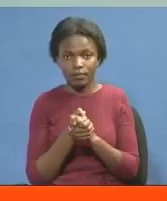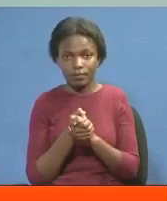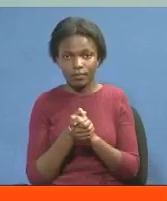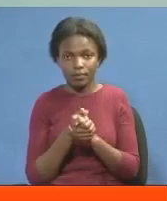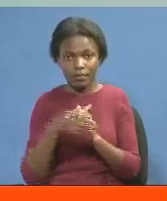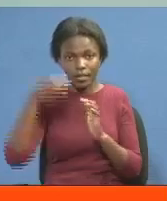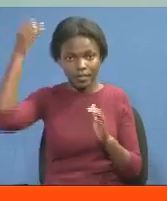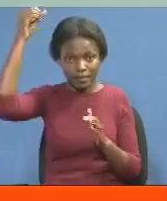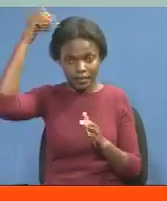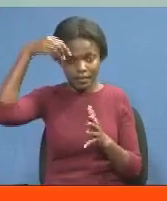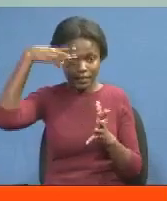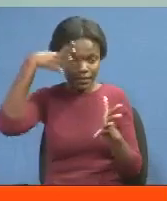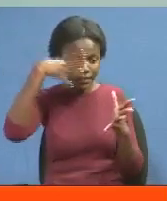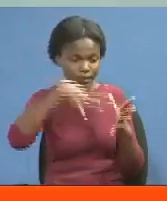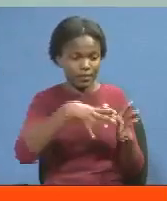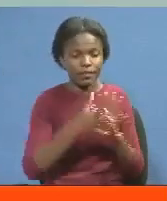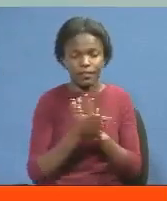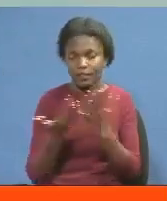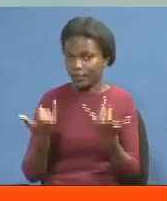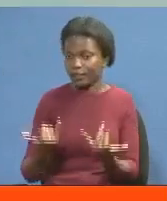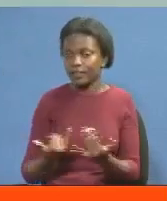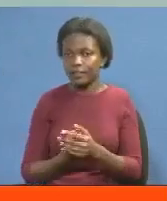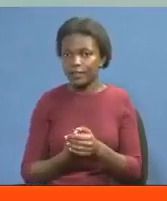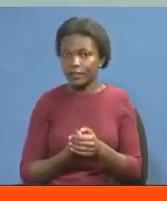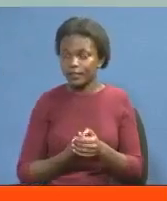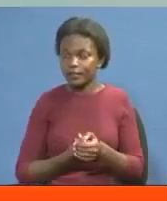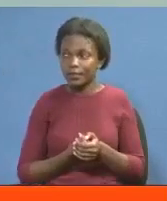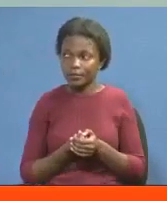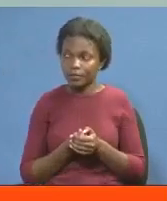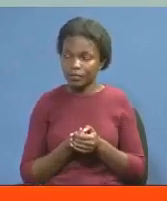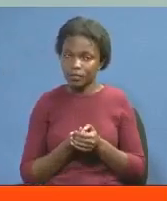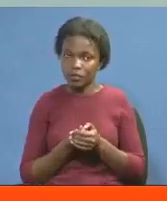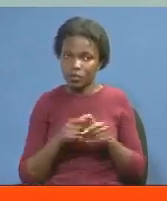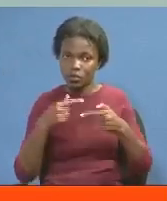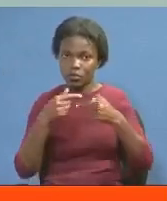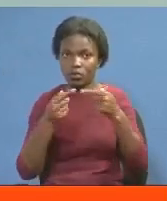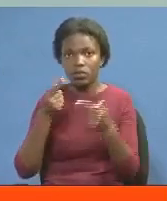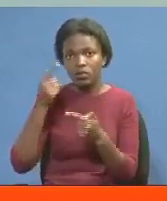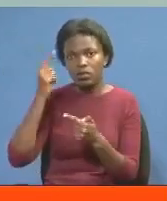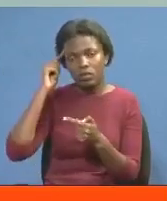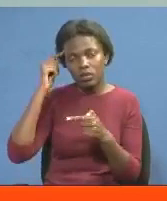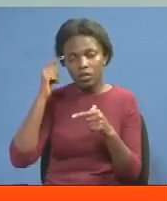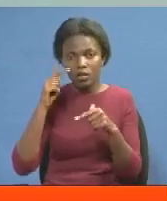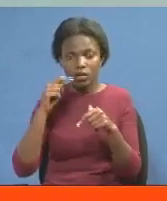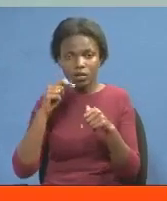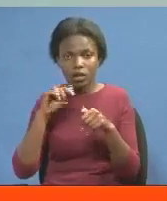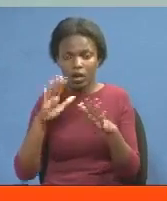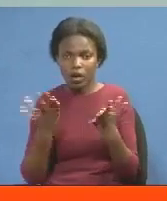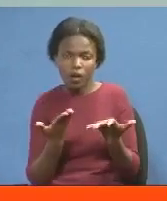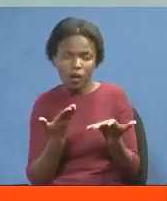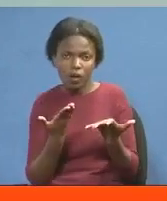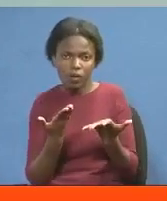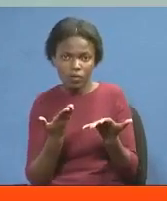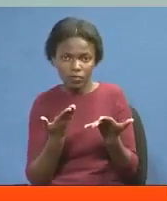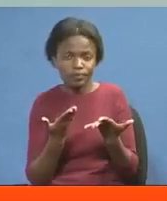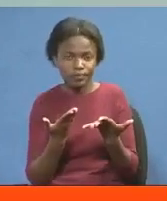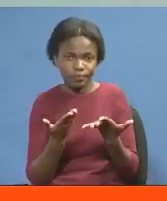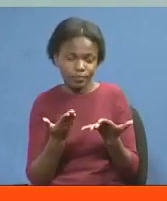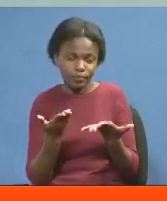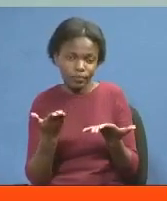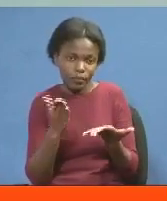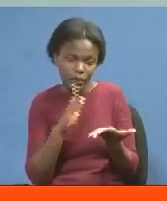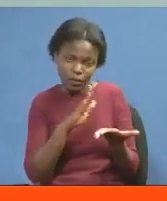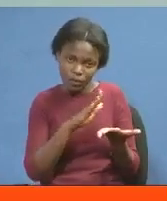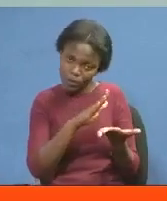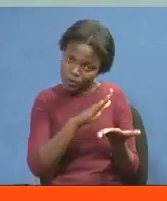here, and we're getting to learn a lot. Now, as we continue to think about how we can assimilate, we have seen Kenyans having